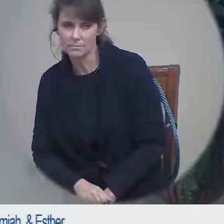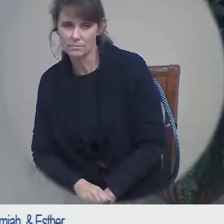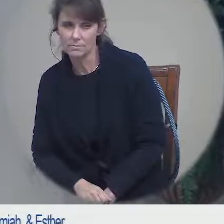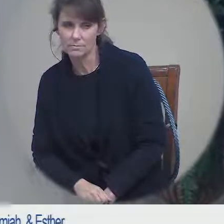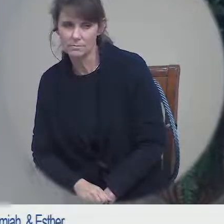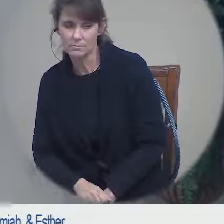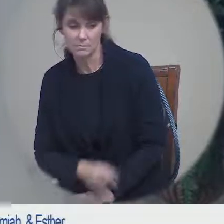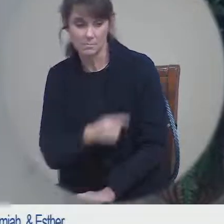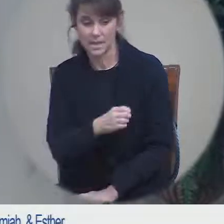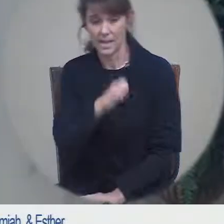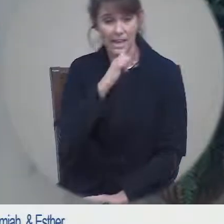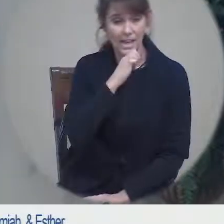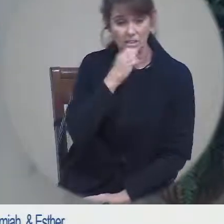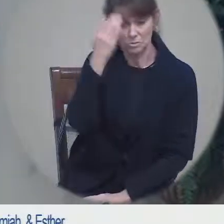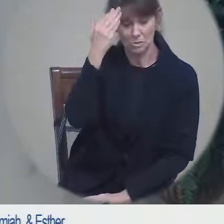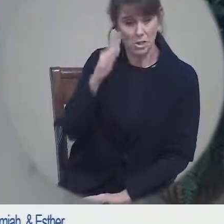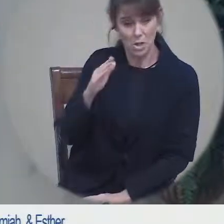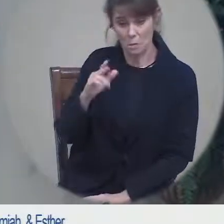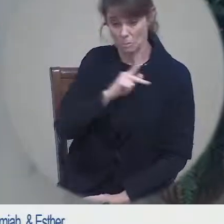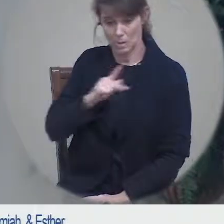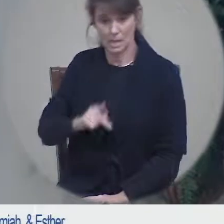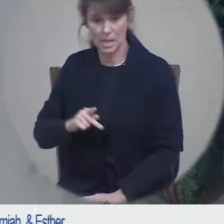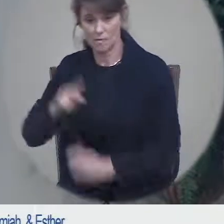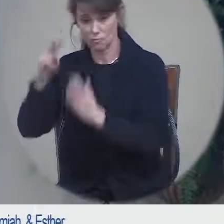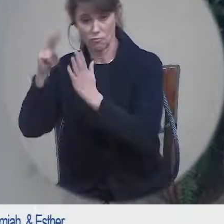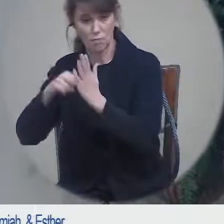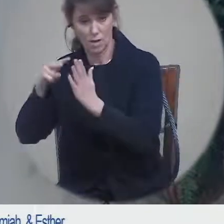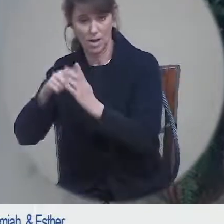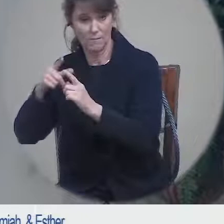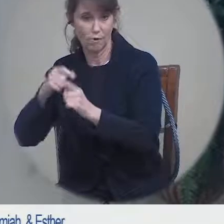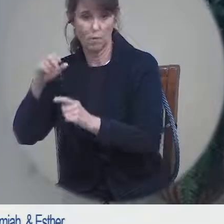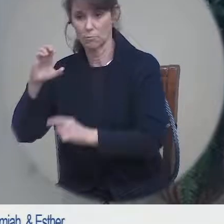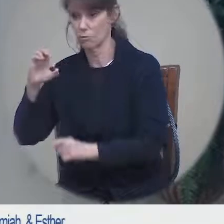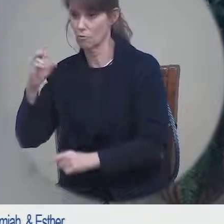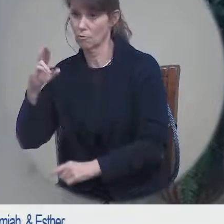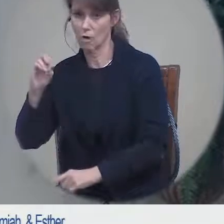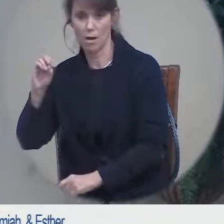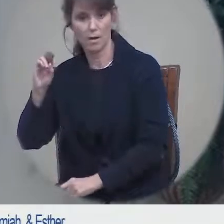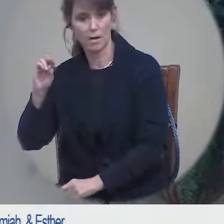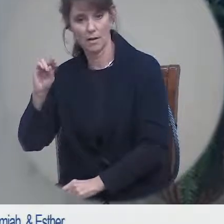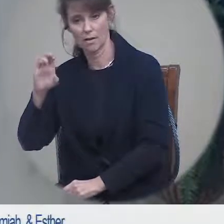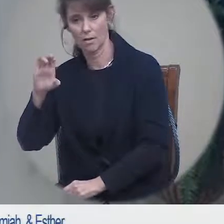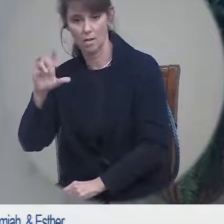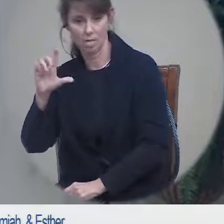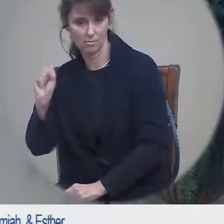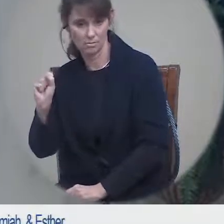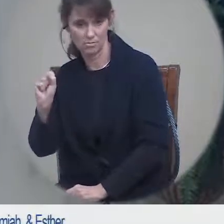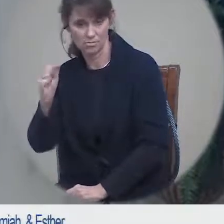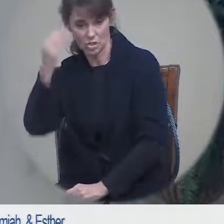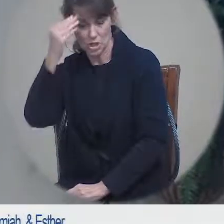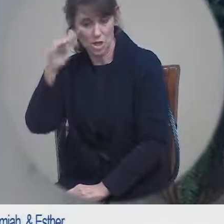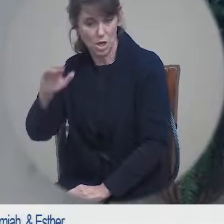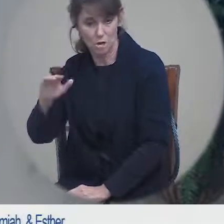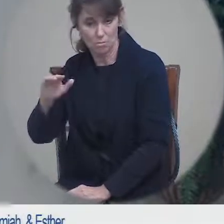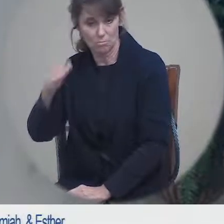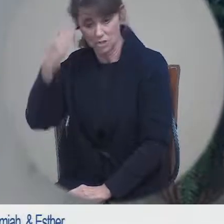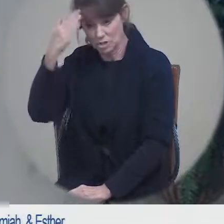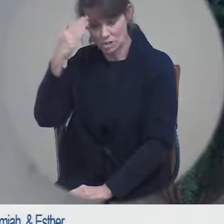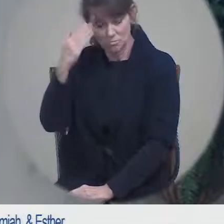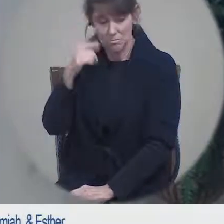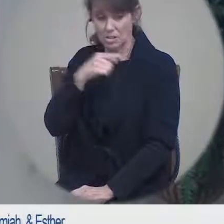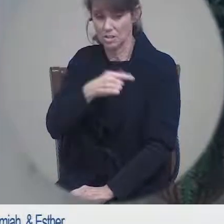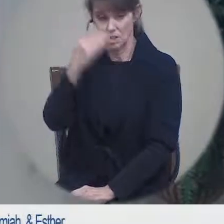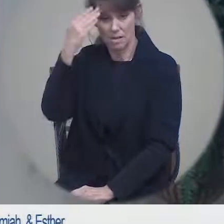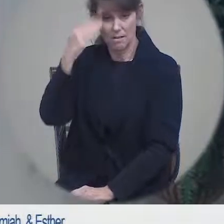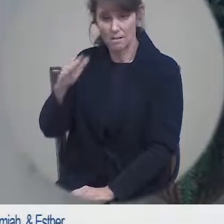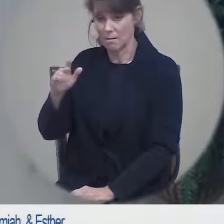But I just find it interesting that she made this plan. She was very patient, very wise